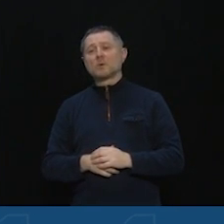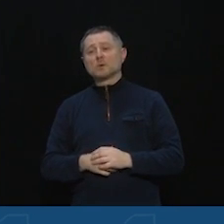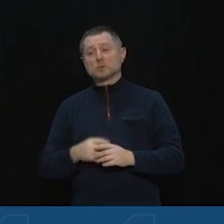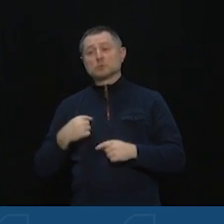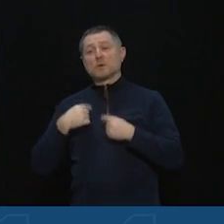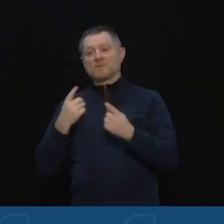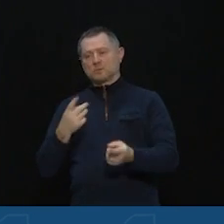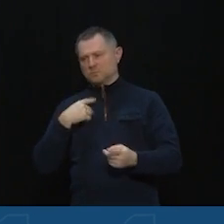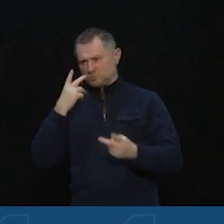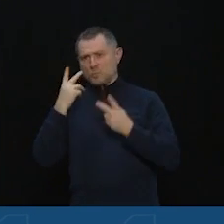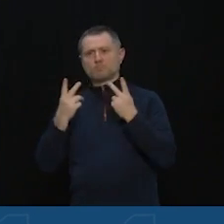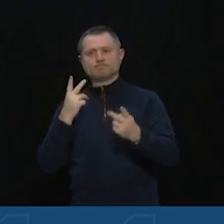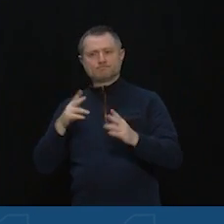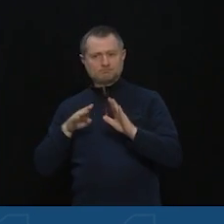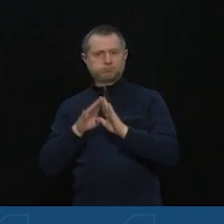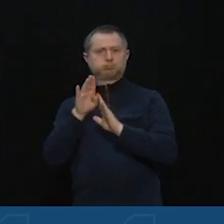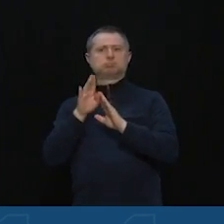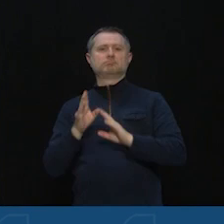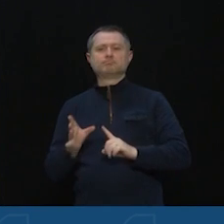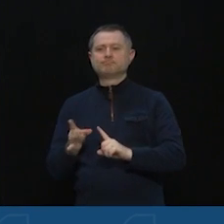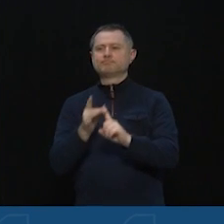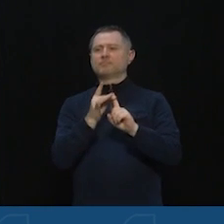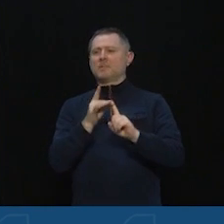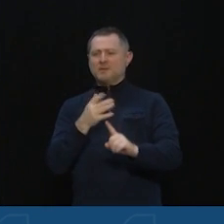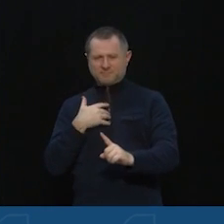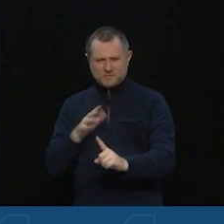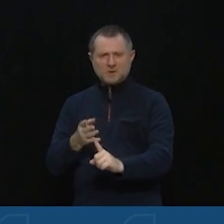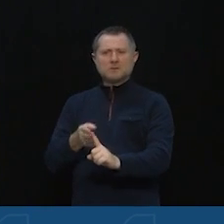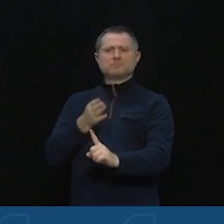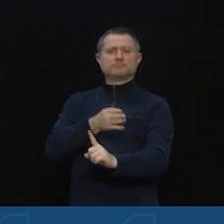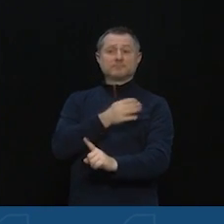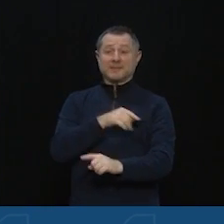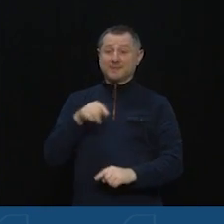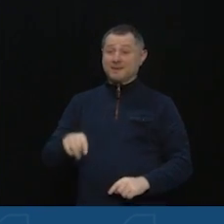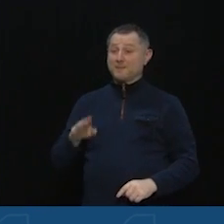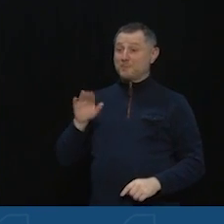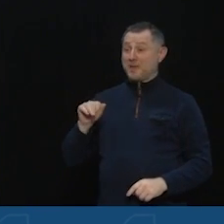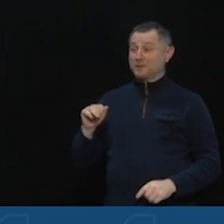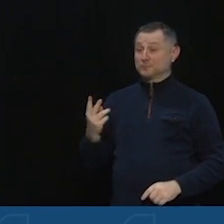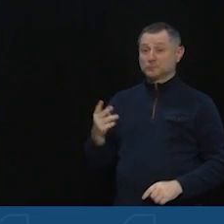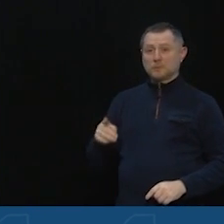upticks, but we haven't seen this vertical type rise.